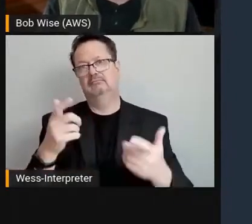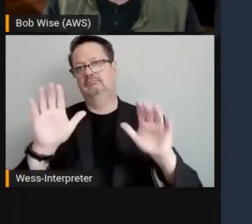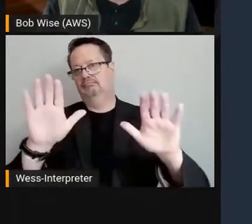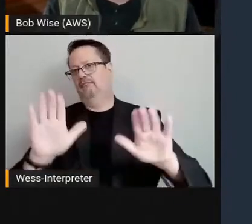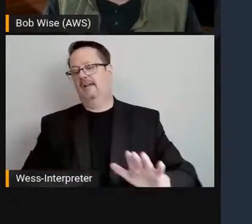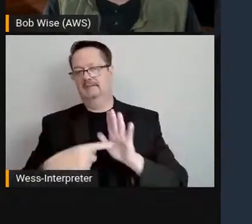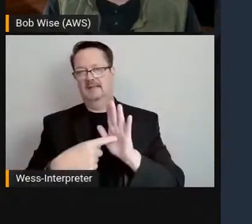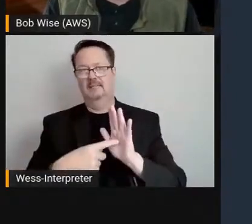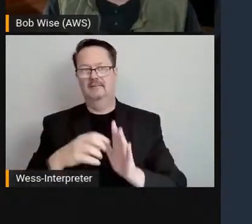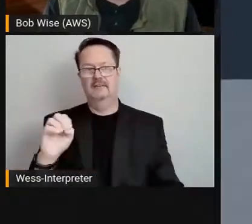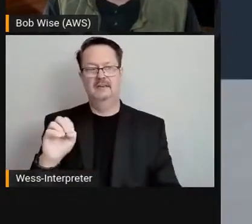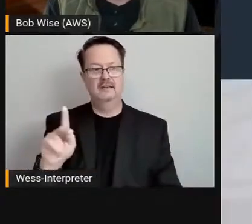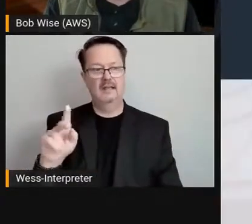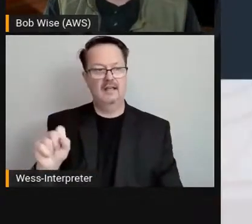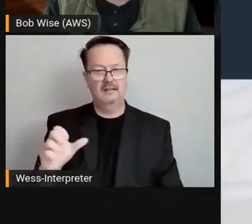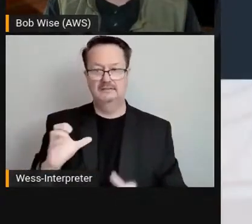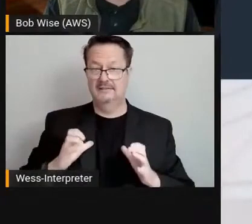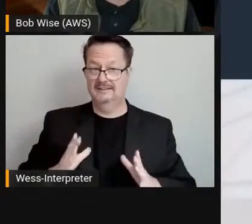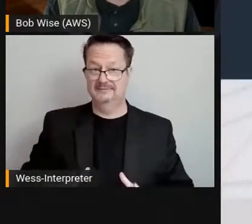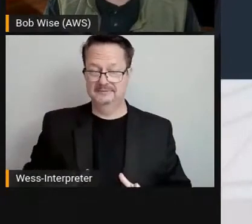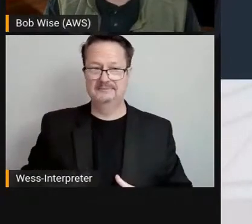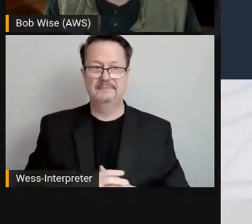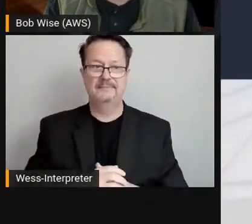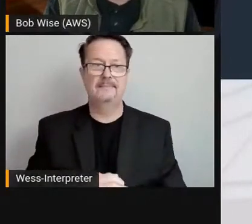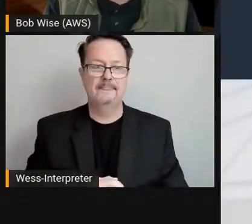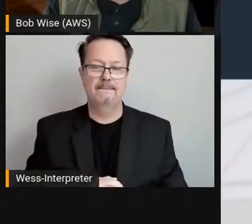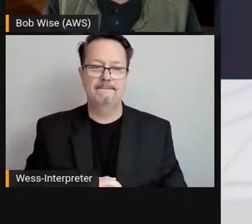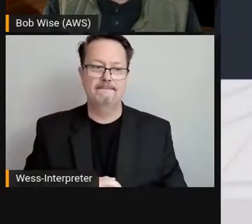an EKS customer.